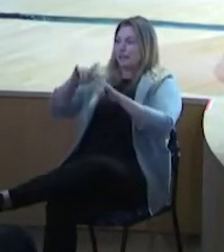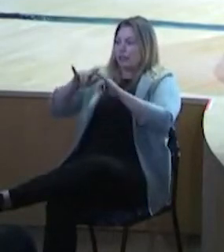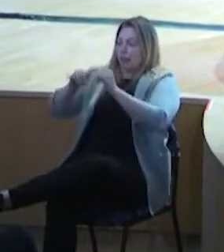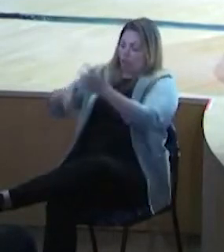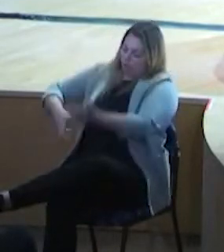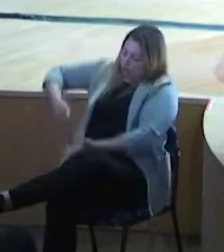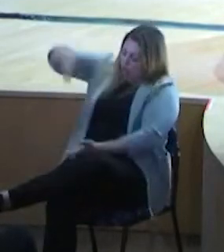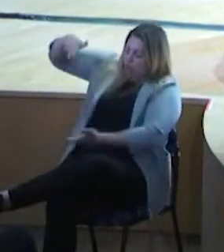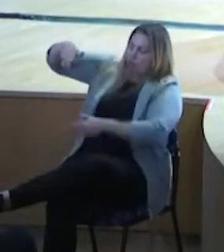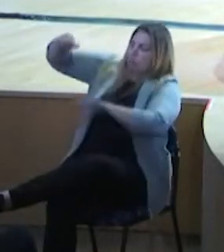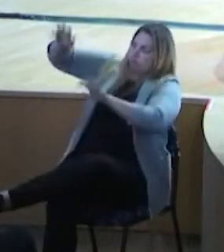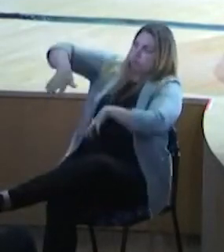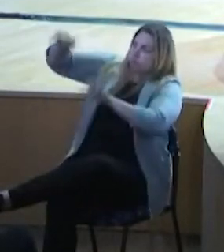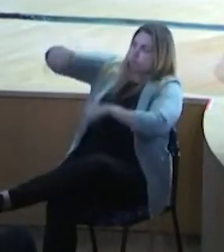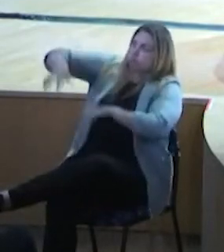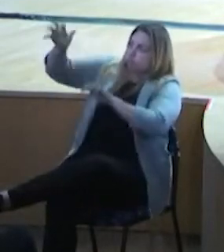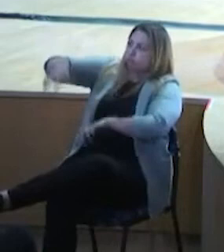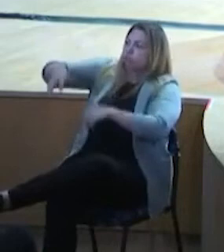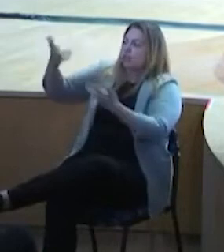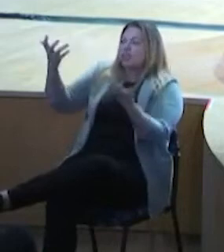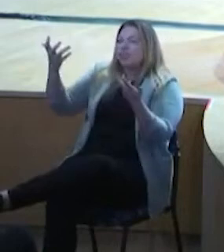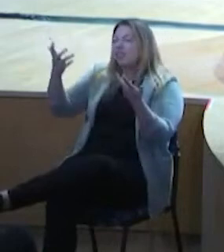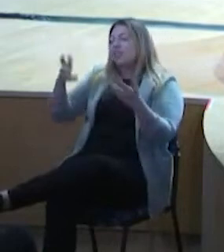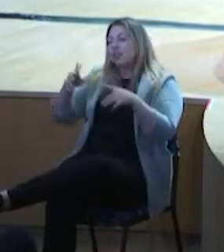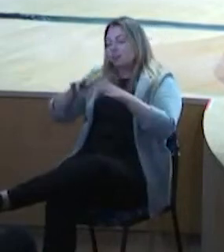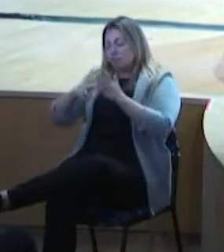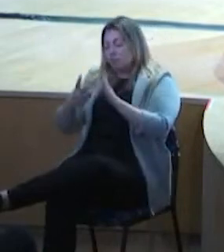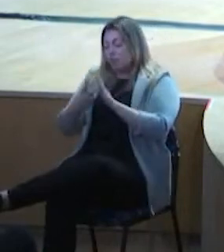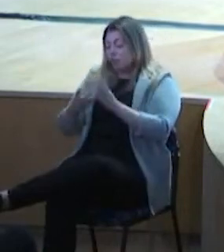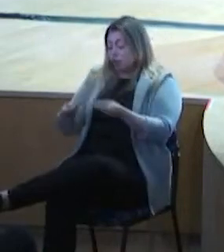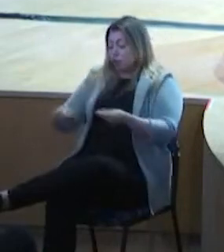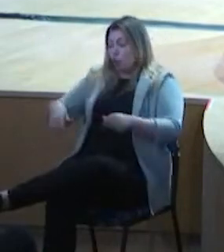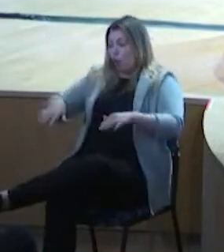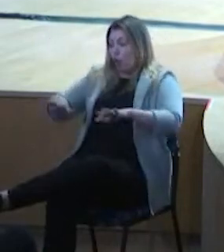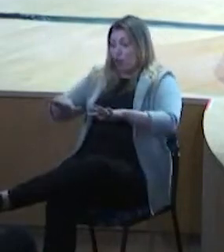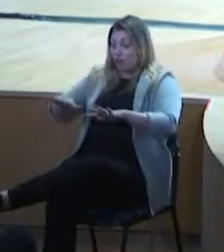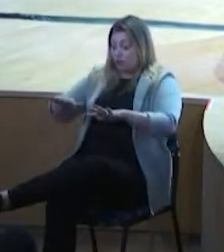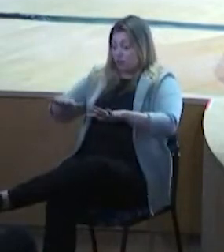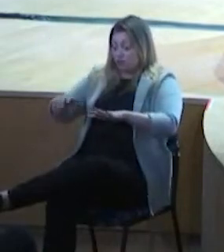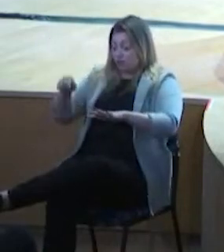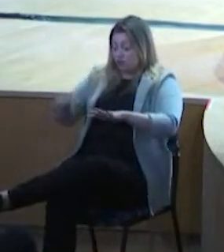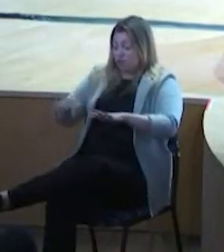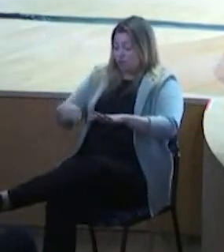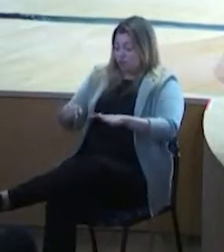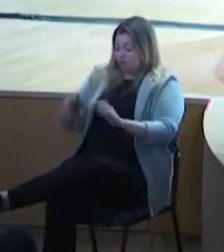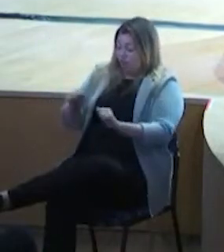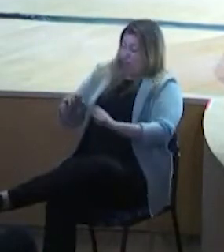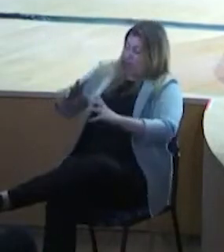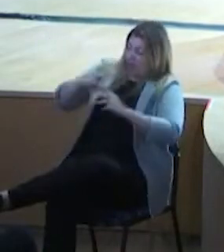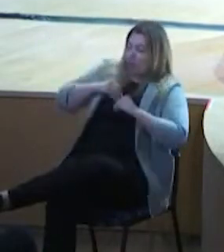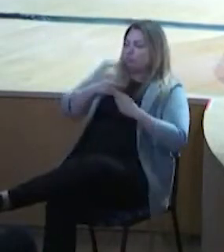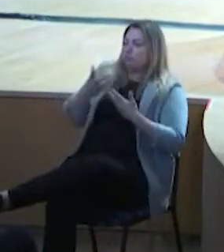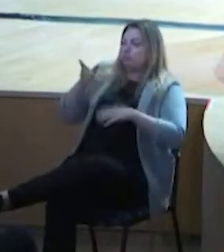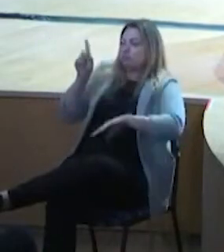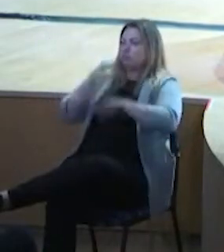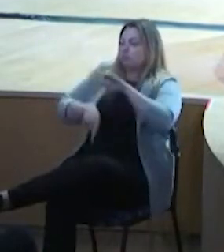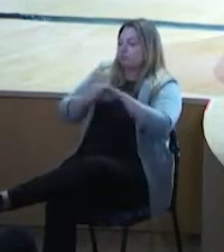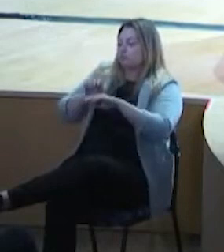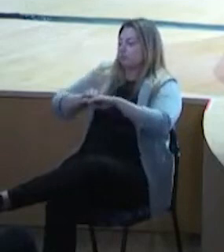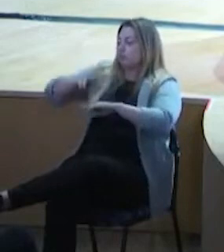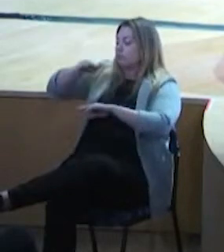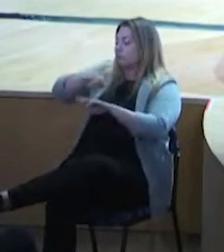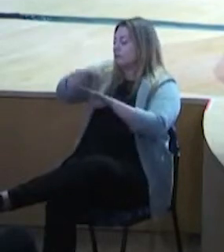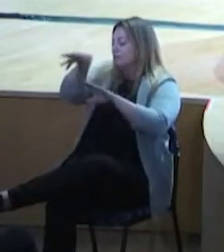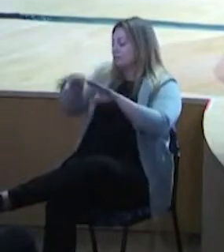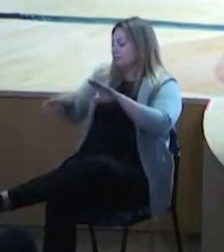at once. So our soils aren't kind of absorbing it in a